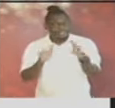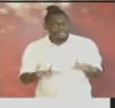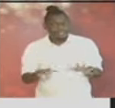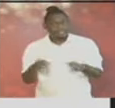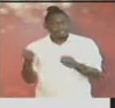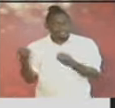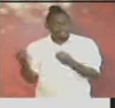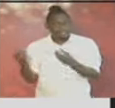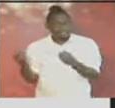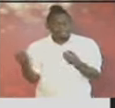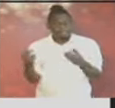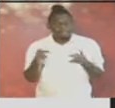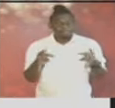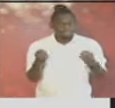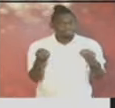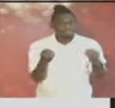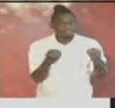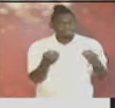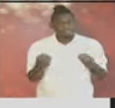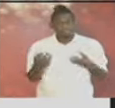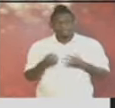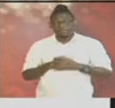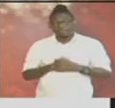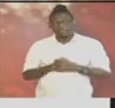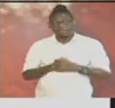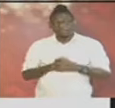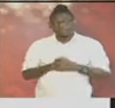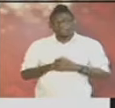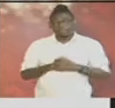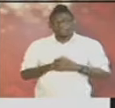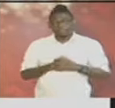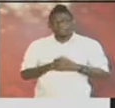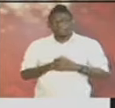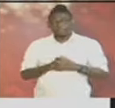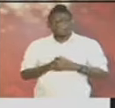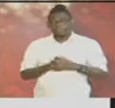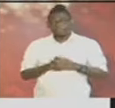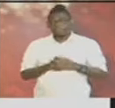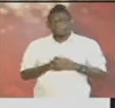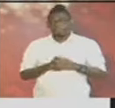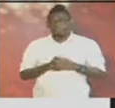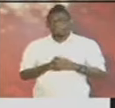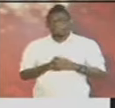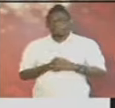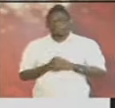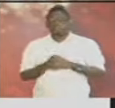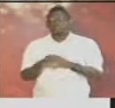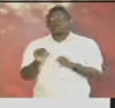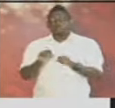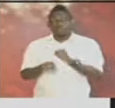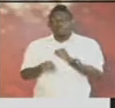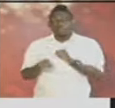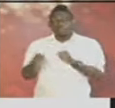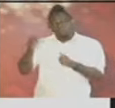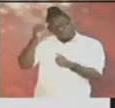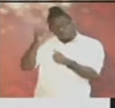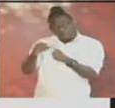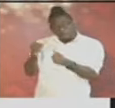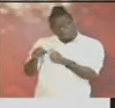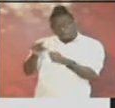from a management point of view, but when we look at it from a personal point of view, the families of these people are affected.